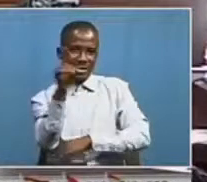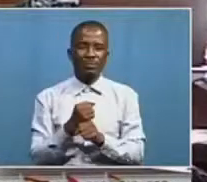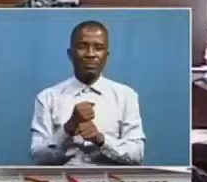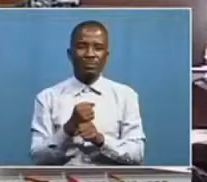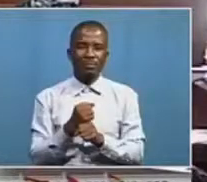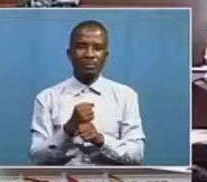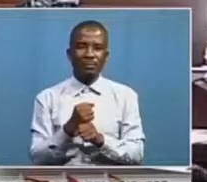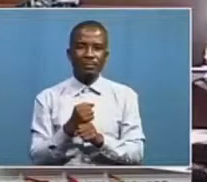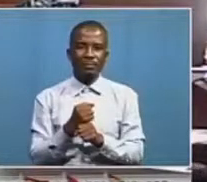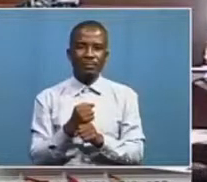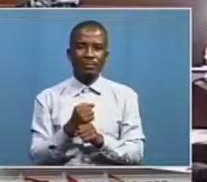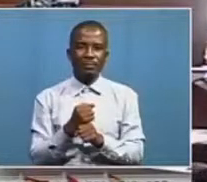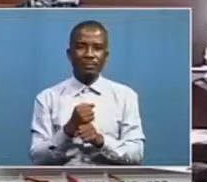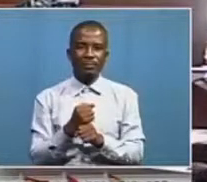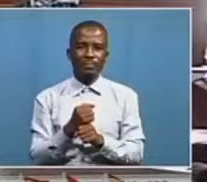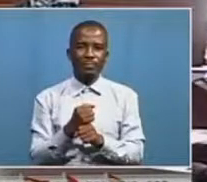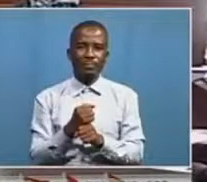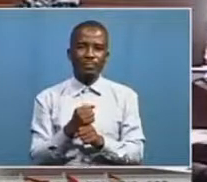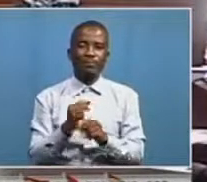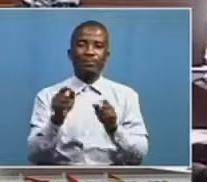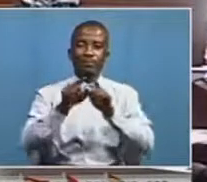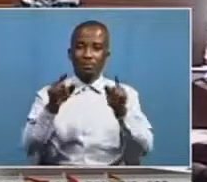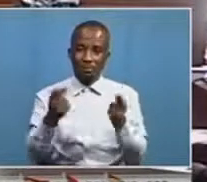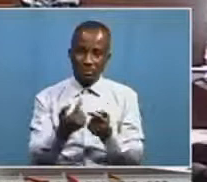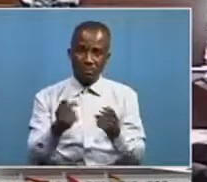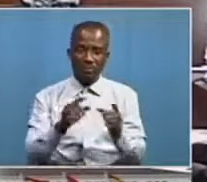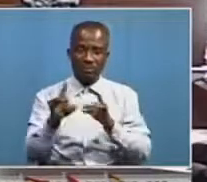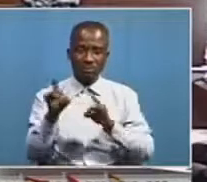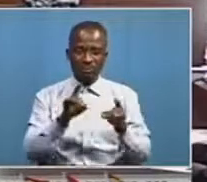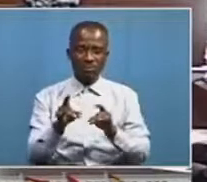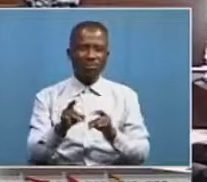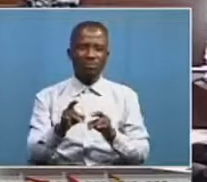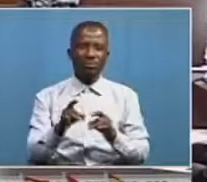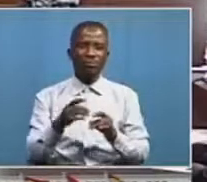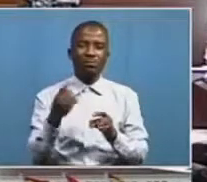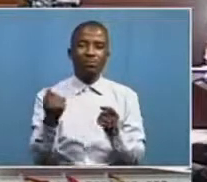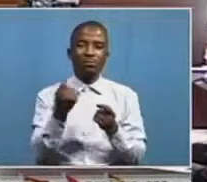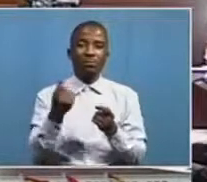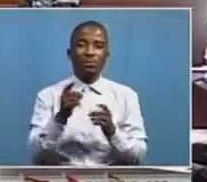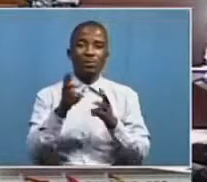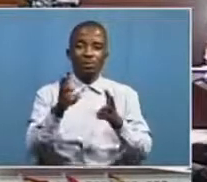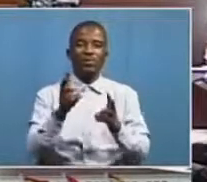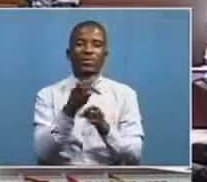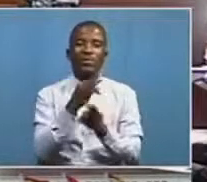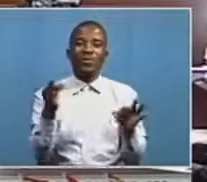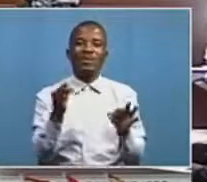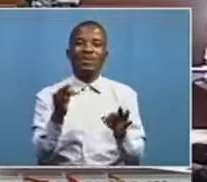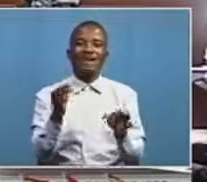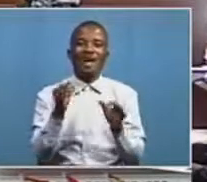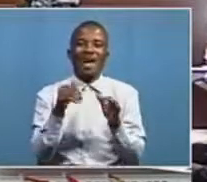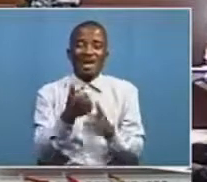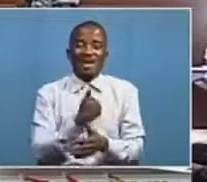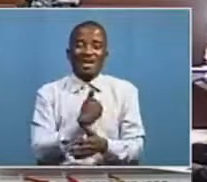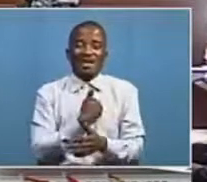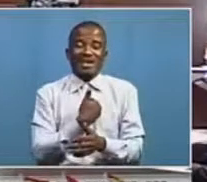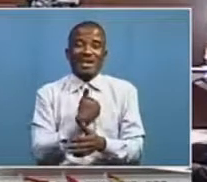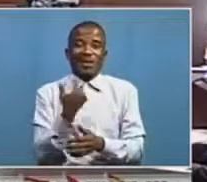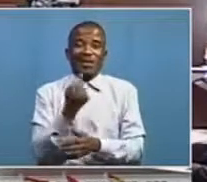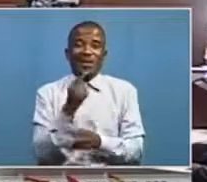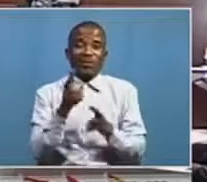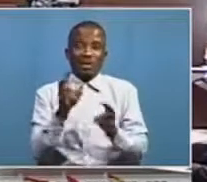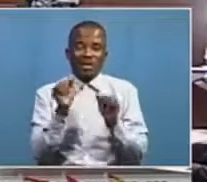quote. In law, a party is bound by his pleadings, and the only way he could free himself from the